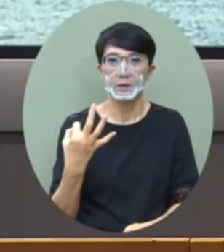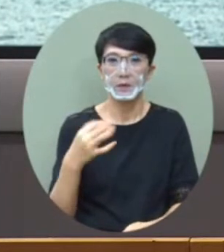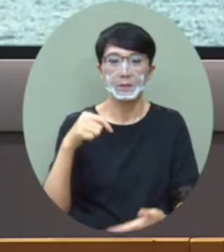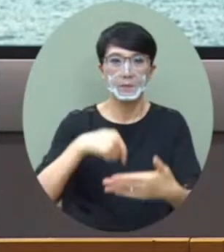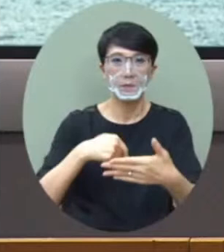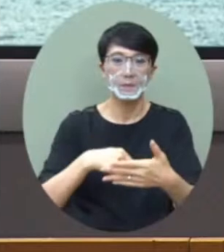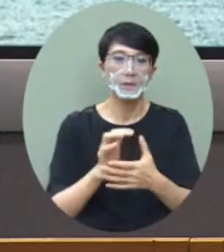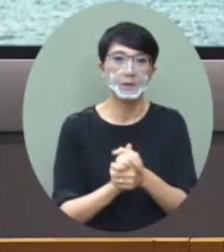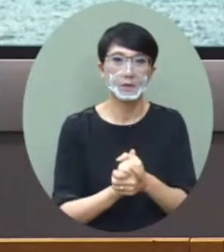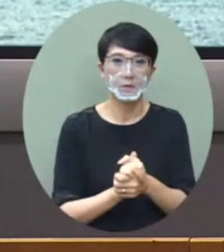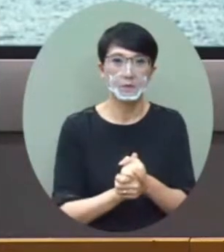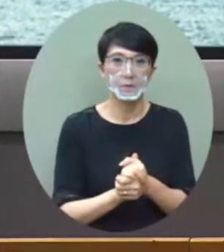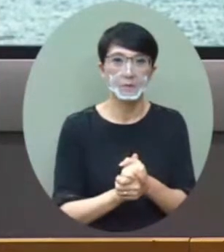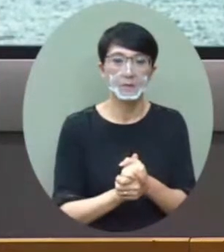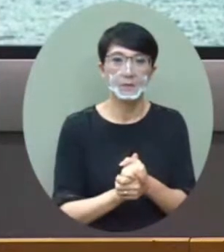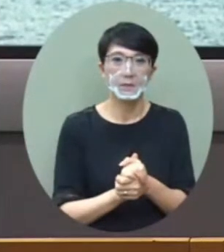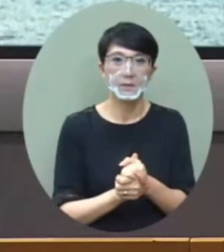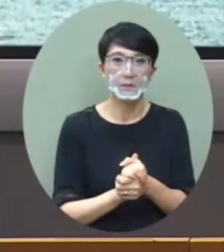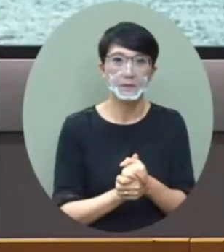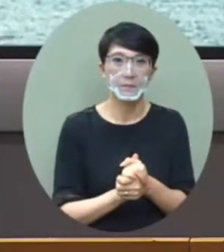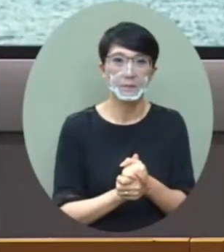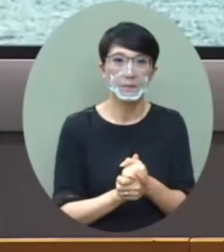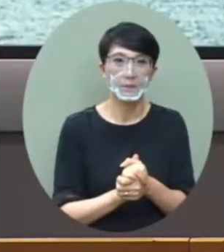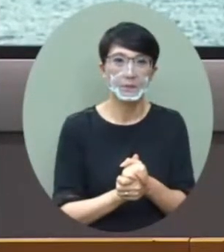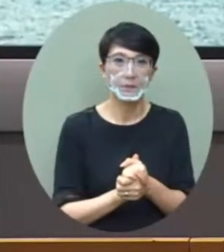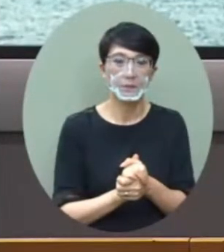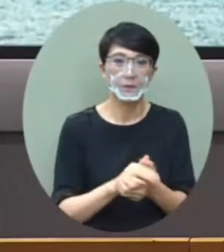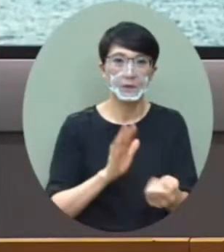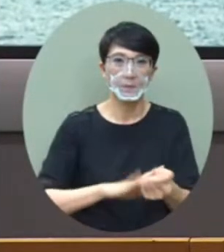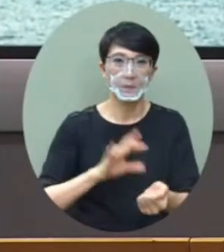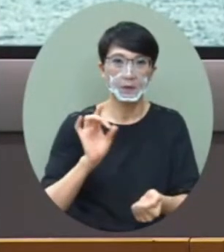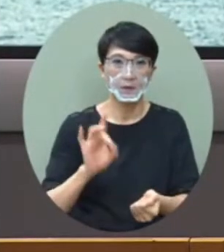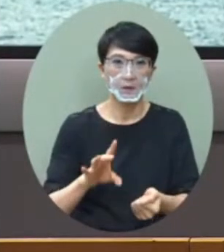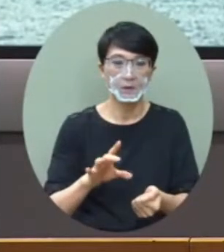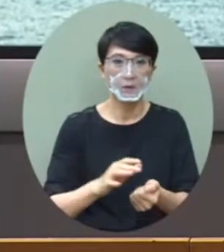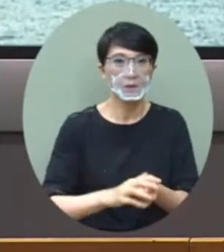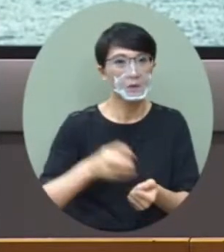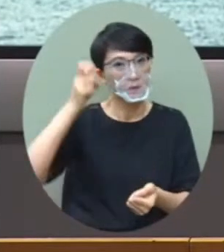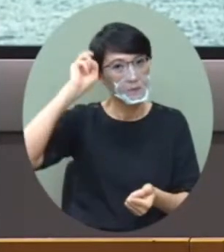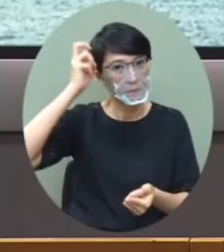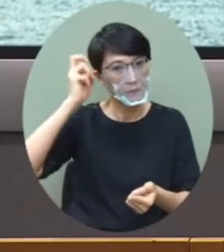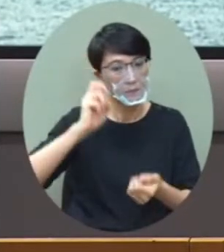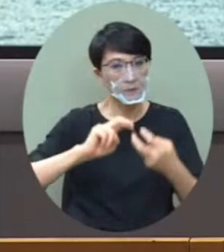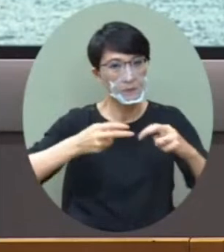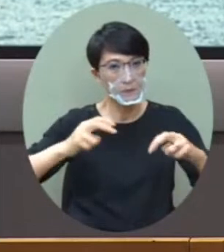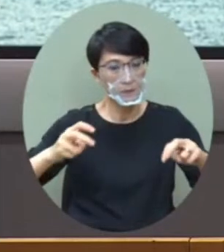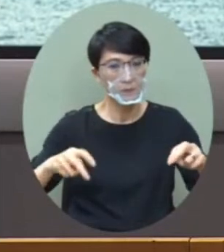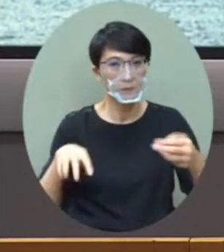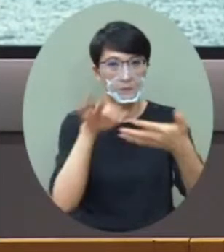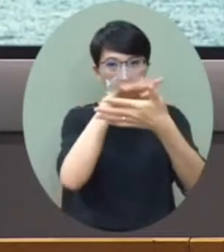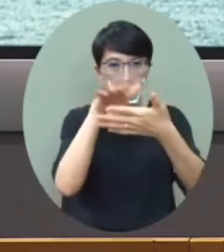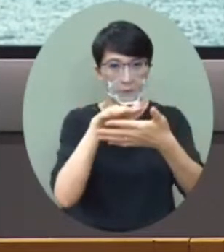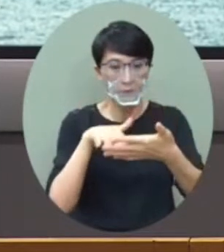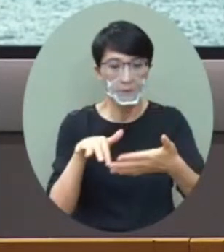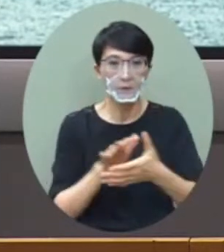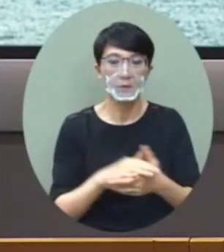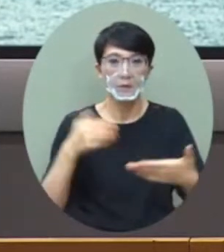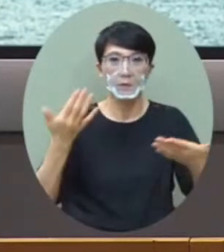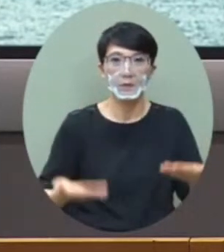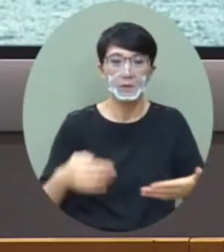Among the 1,623 cases, we did genome sequencing.